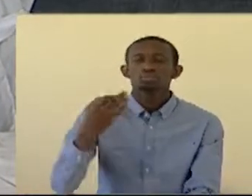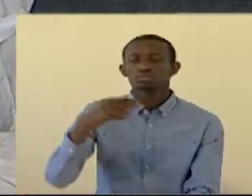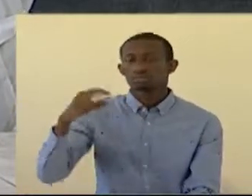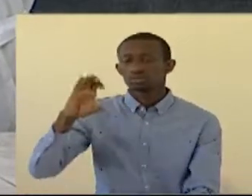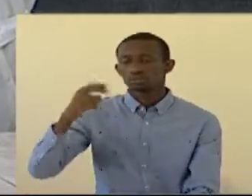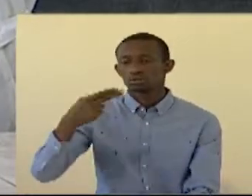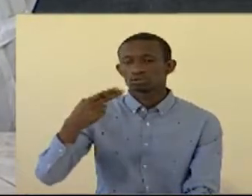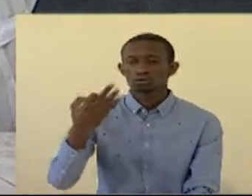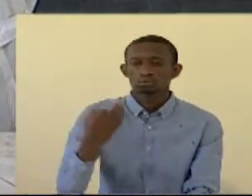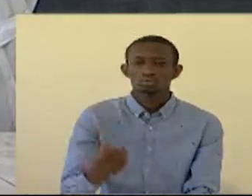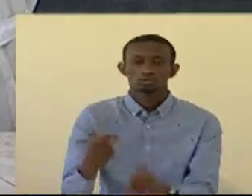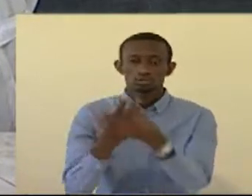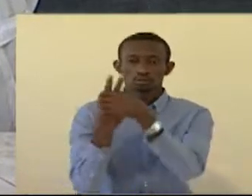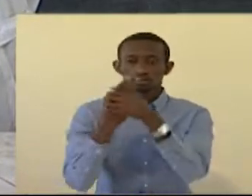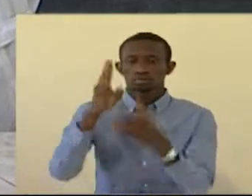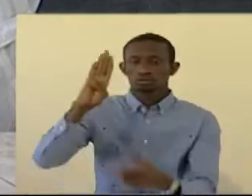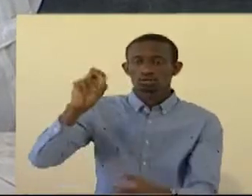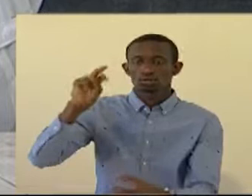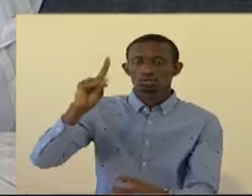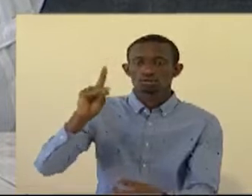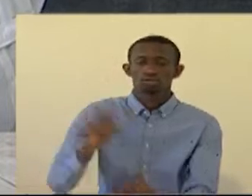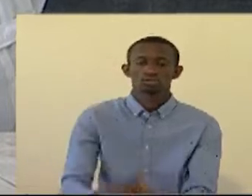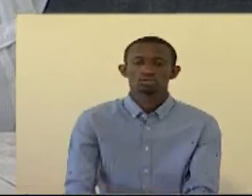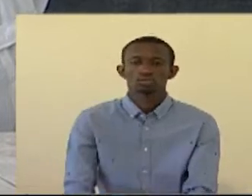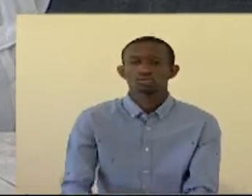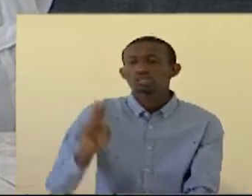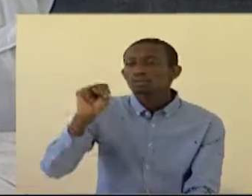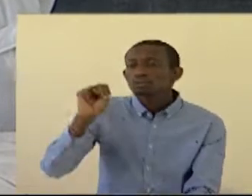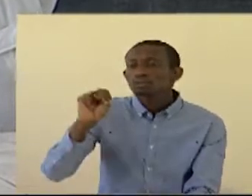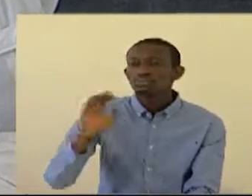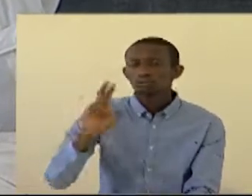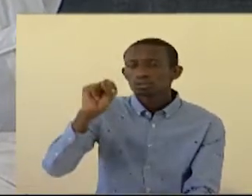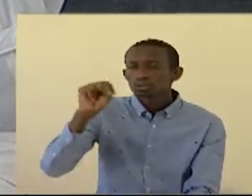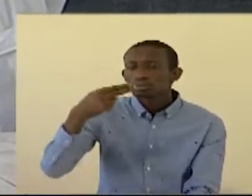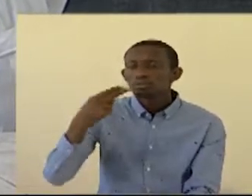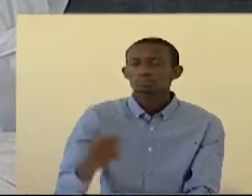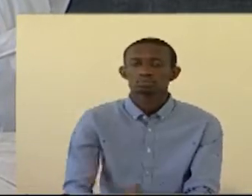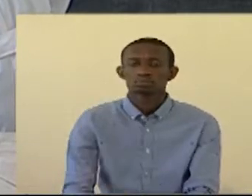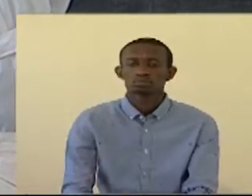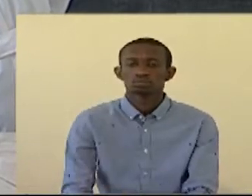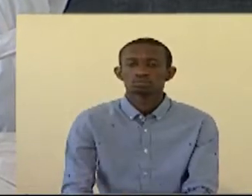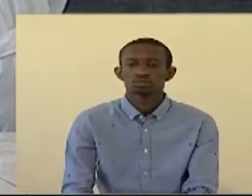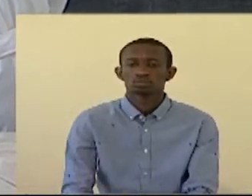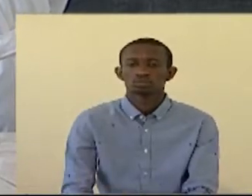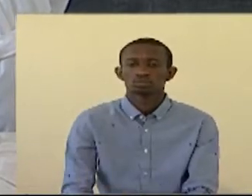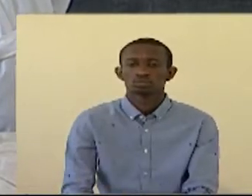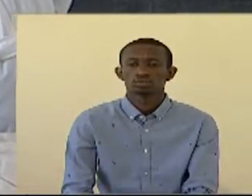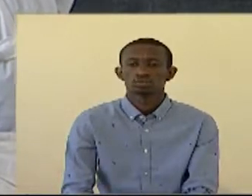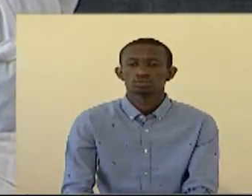CH3, double bond, N, NH, and this